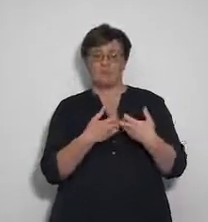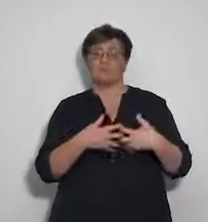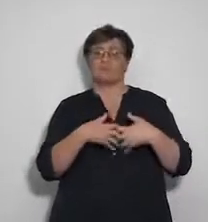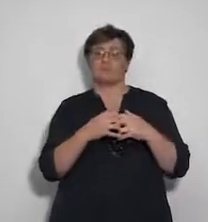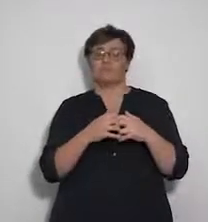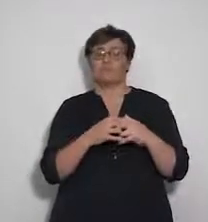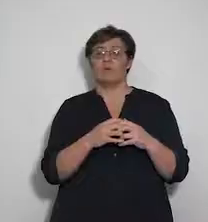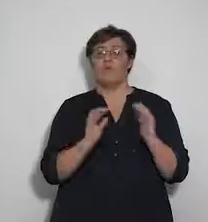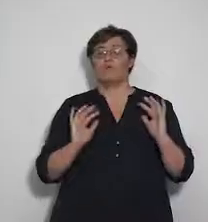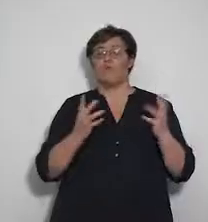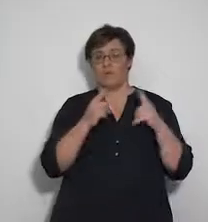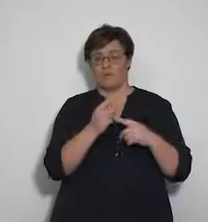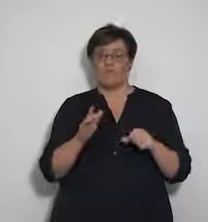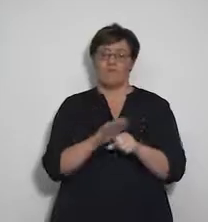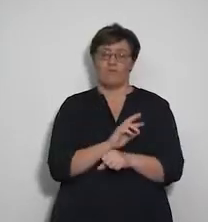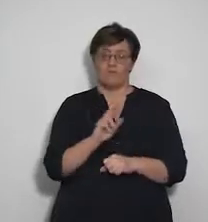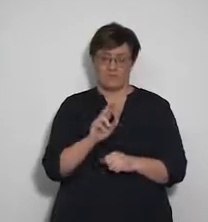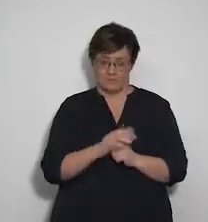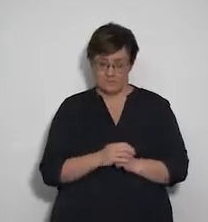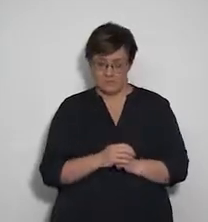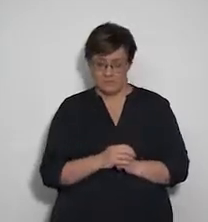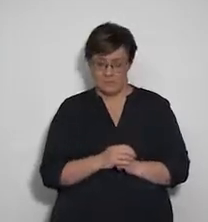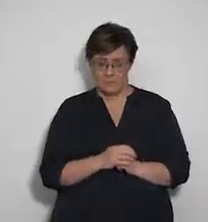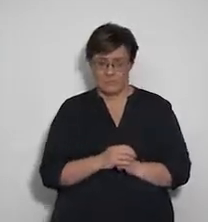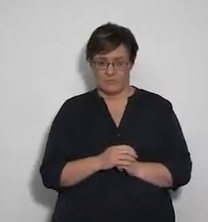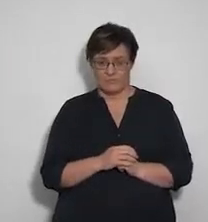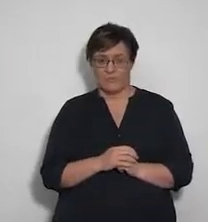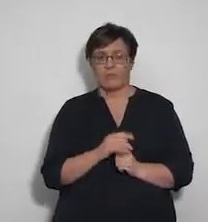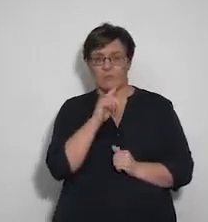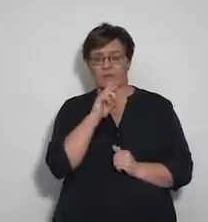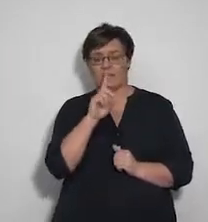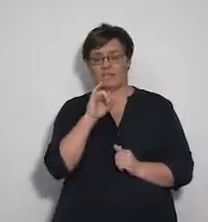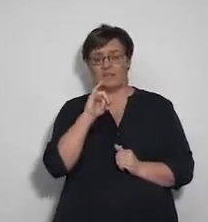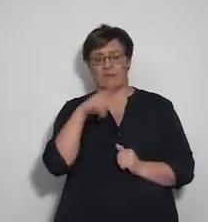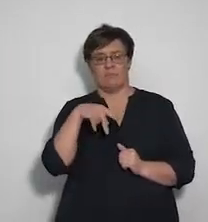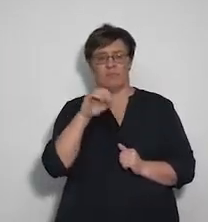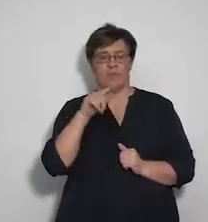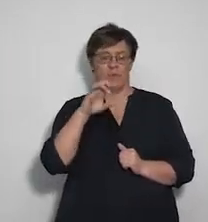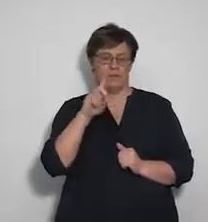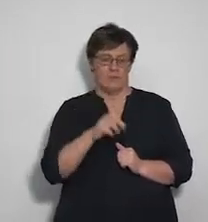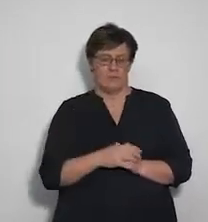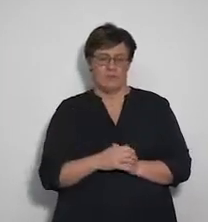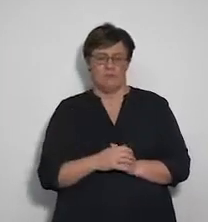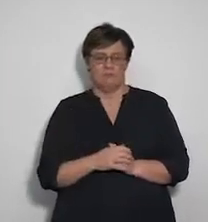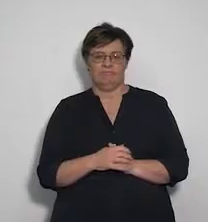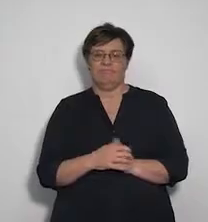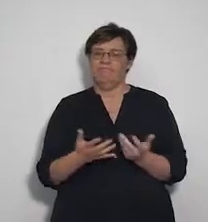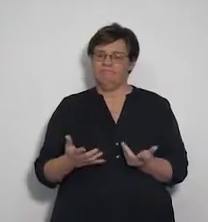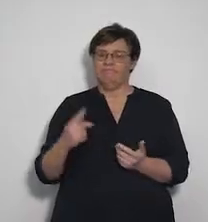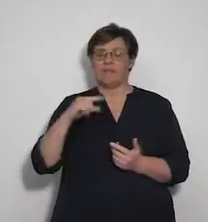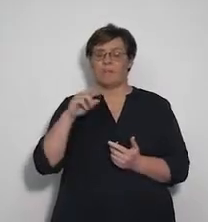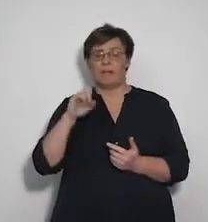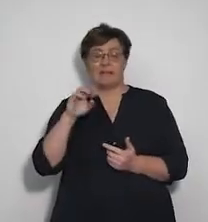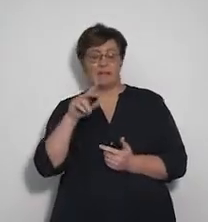you a 2n complement or a full set. So refer to that being diploid. We also recognize that